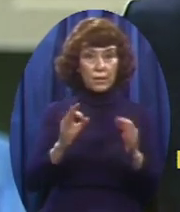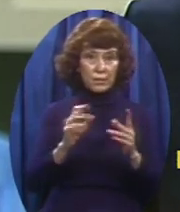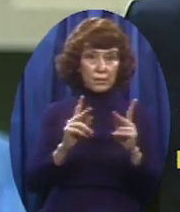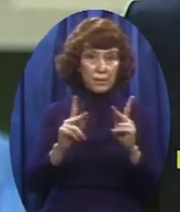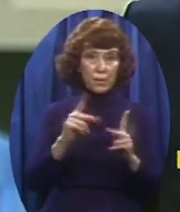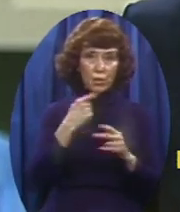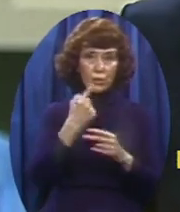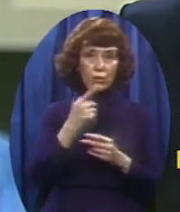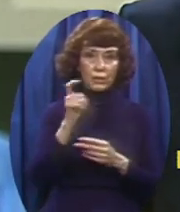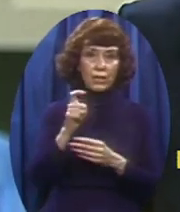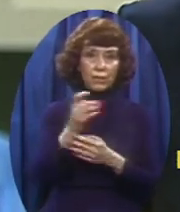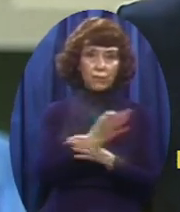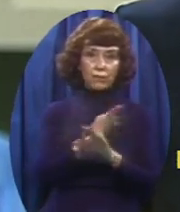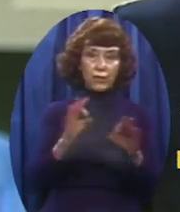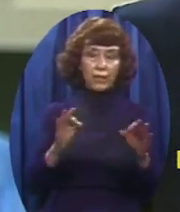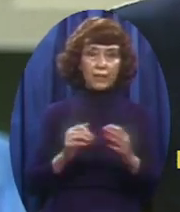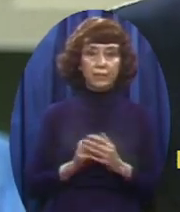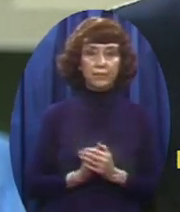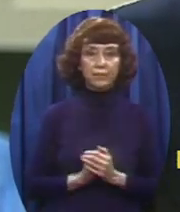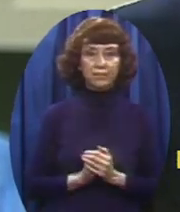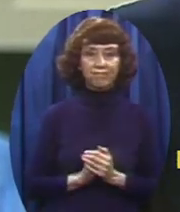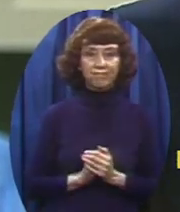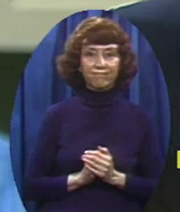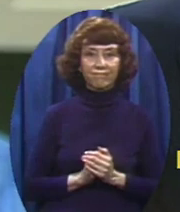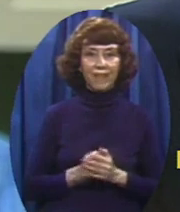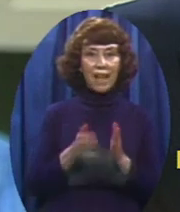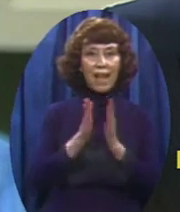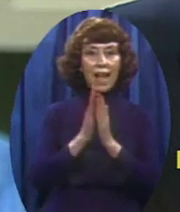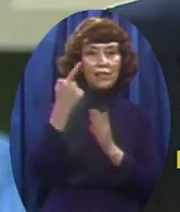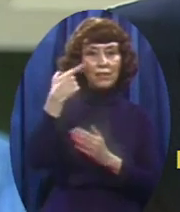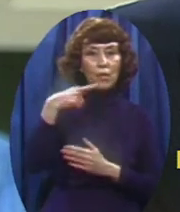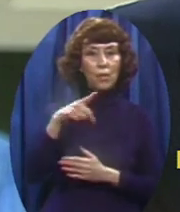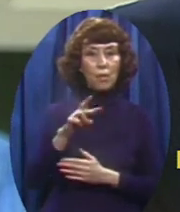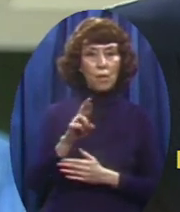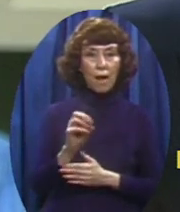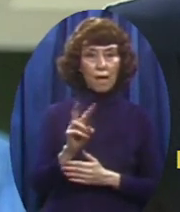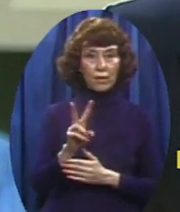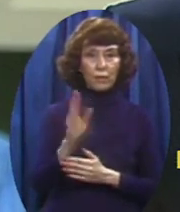give, please do that. Just ask for Proverbs, and we'll send it to you.